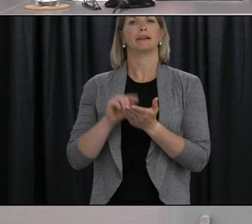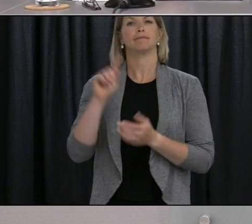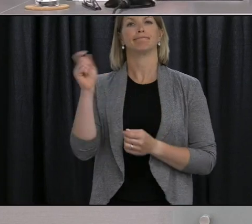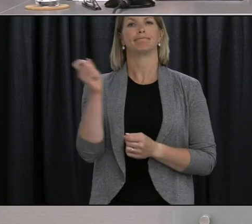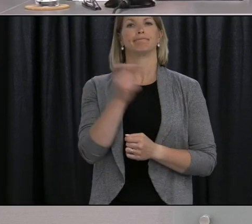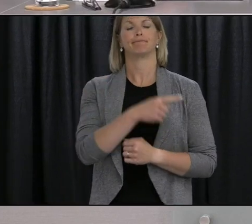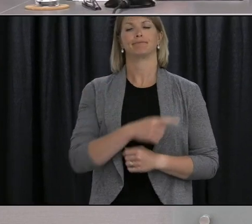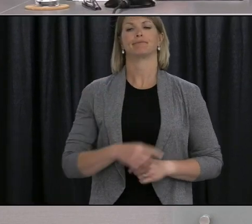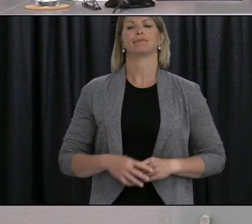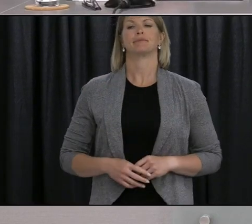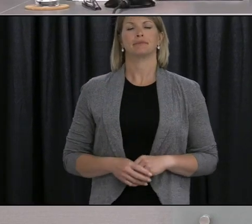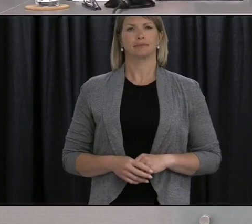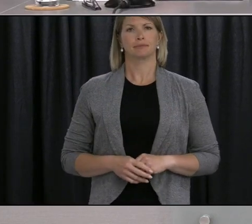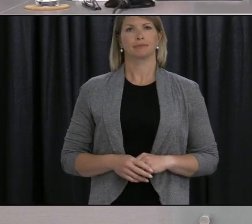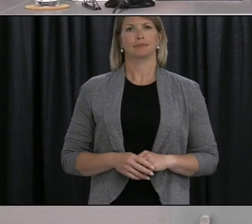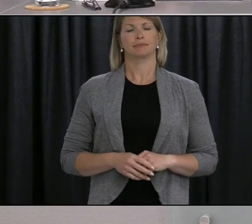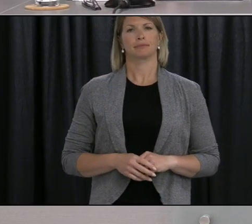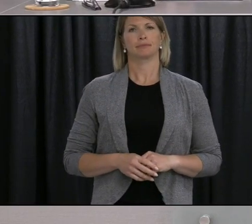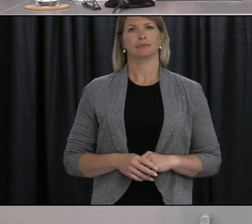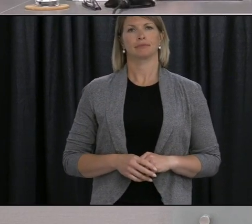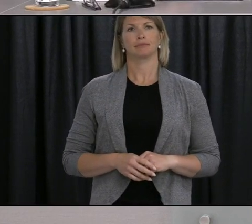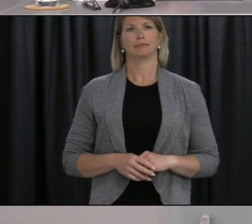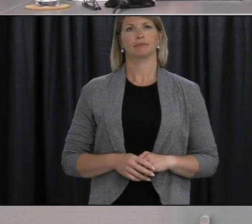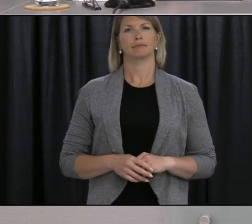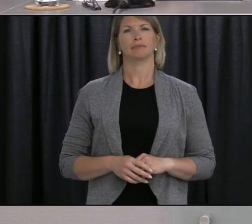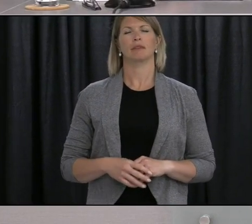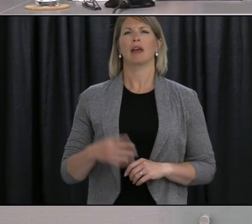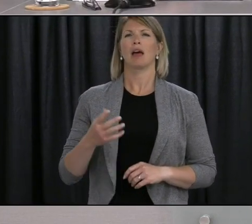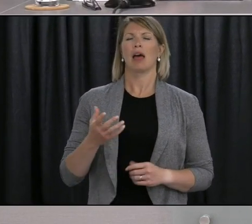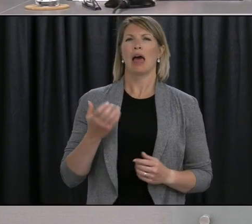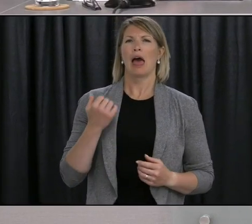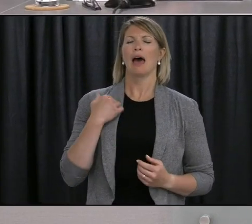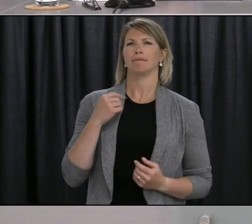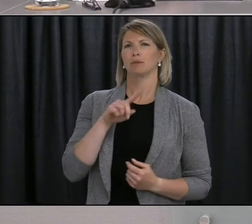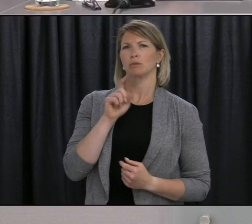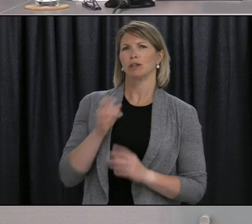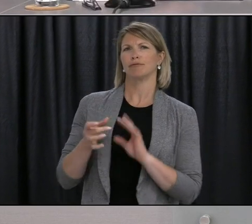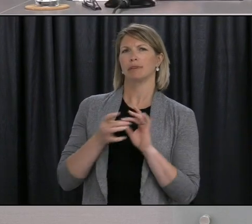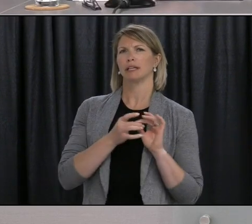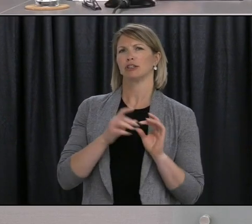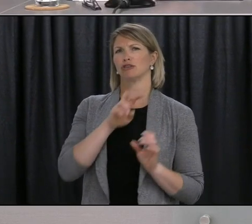Hi, I'd like to ask about travel exemptions as well.